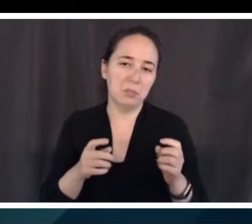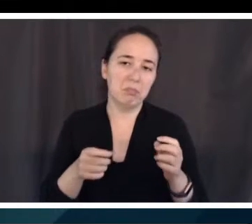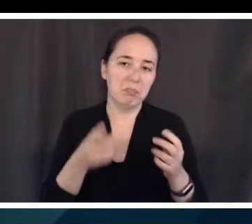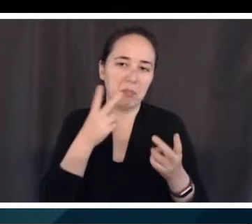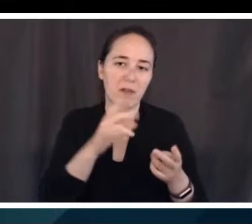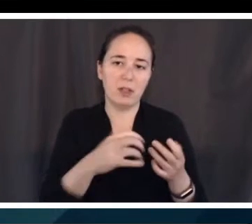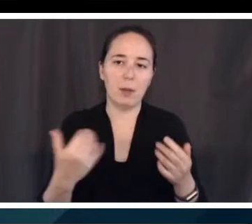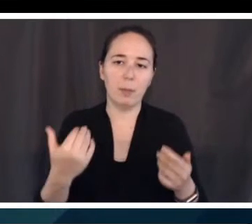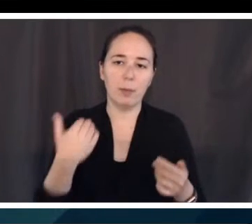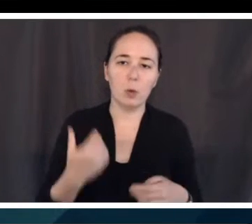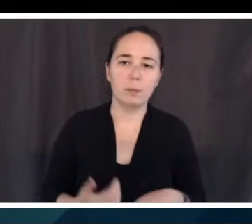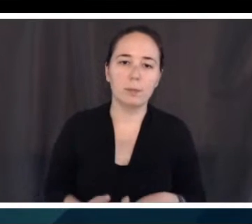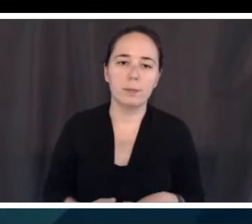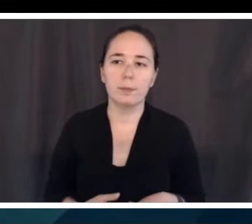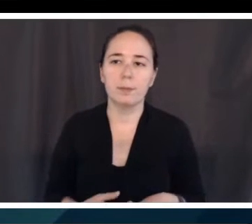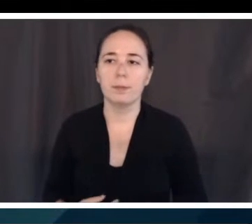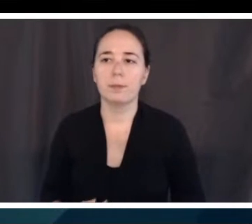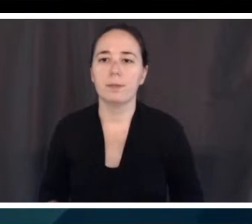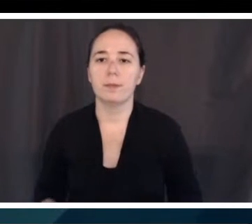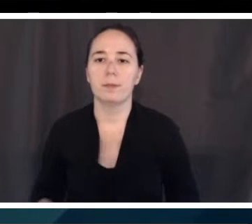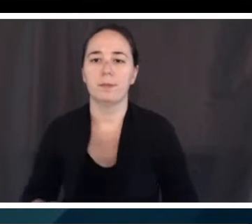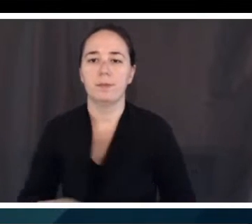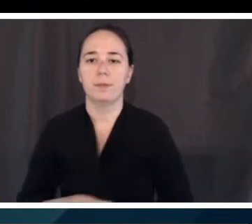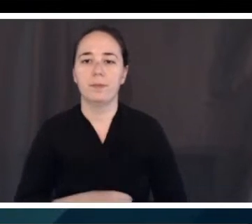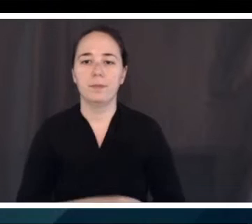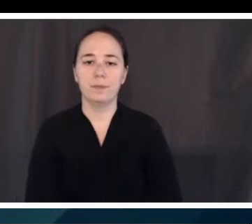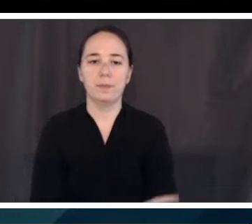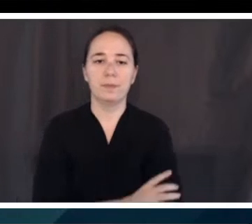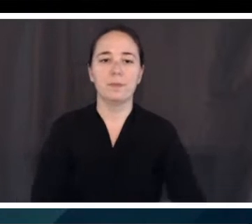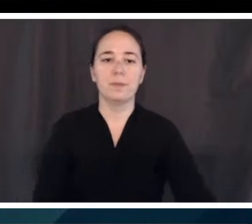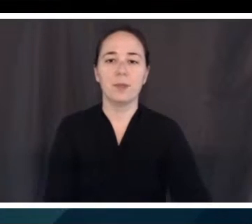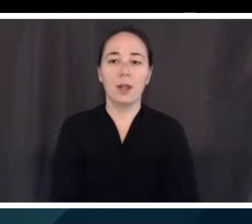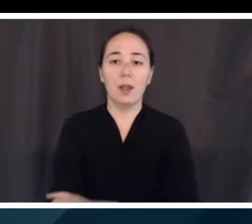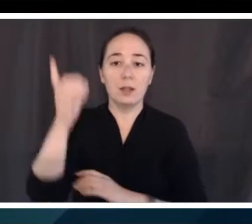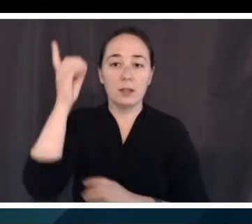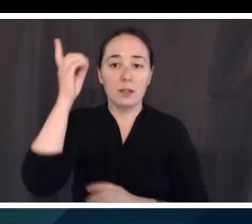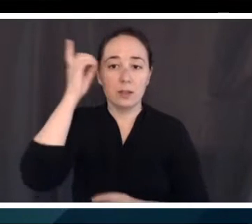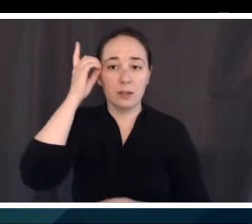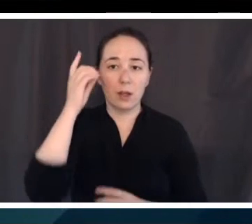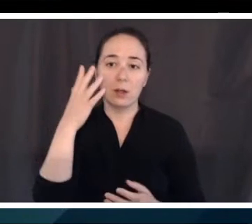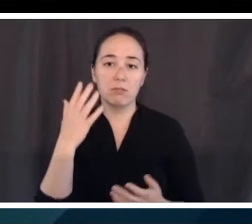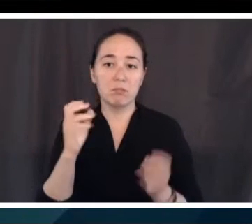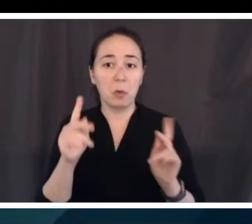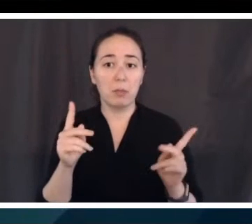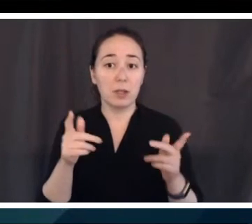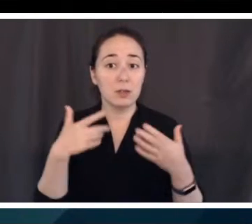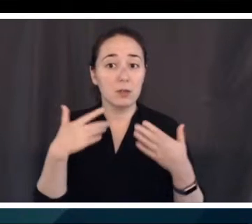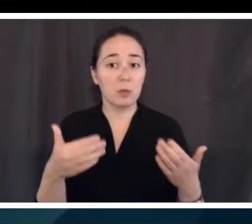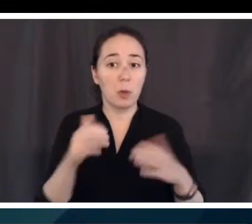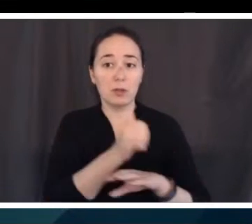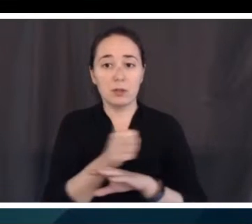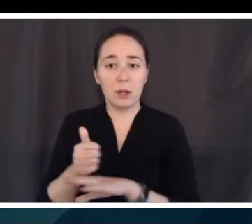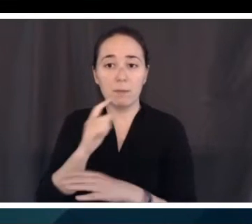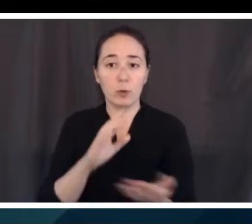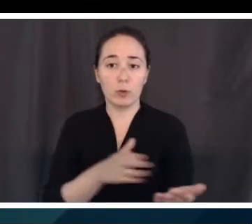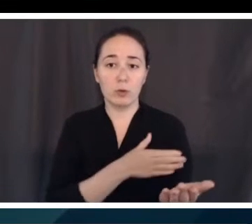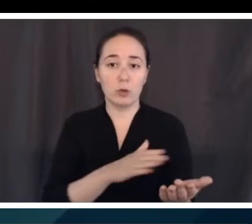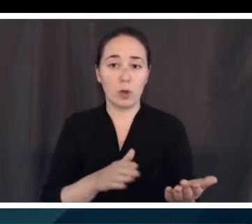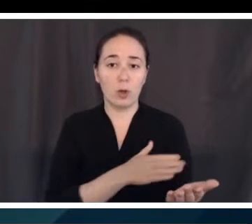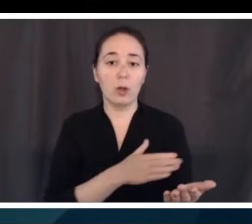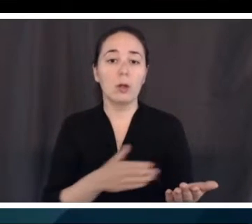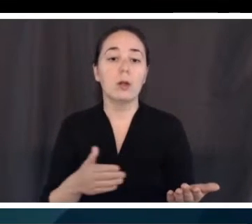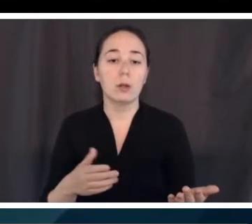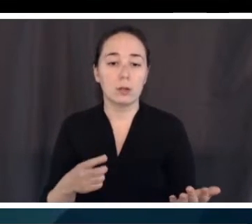So I think why don't we get set up for your song here? As we'd mentioned